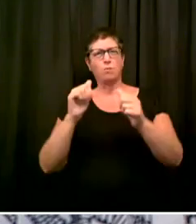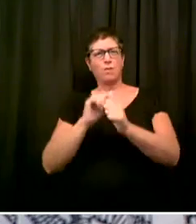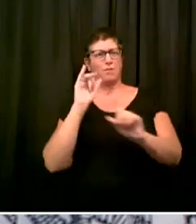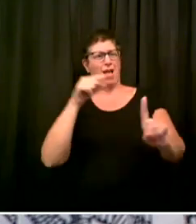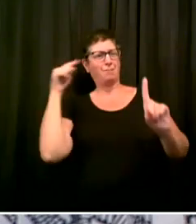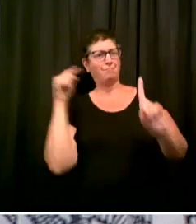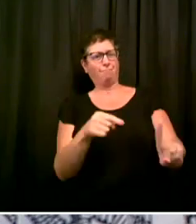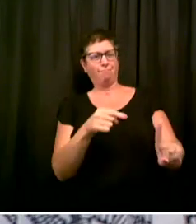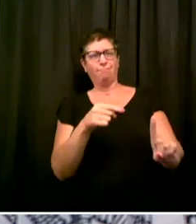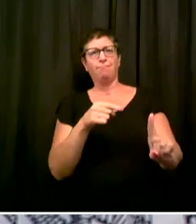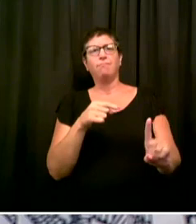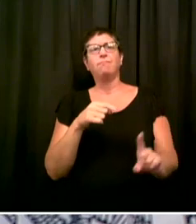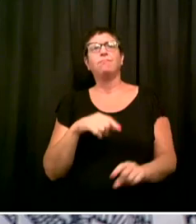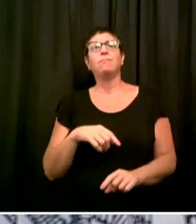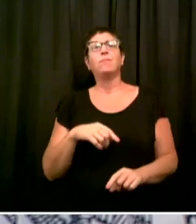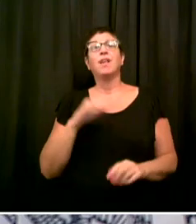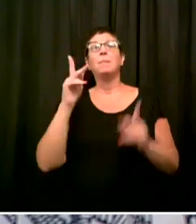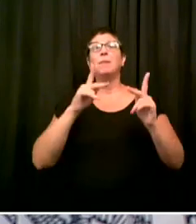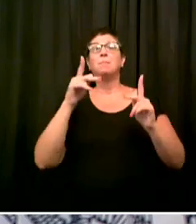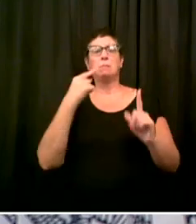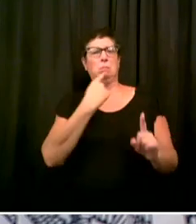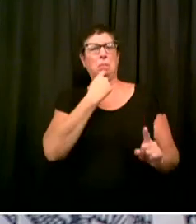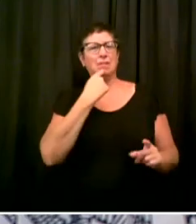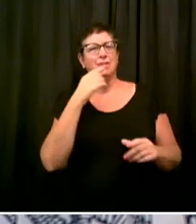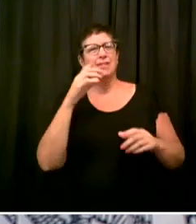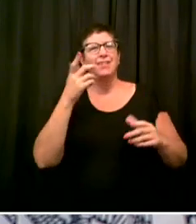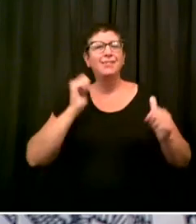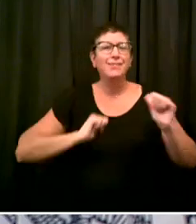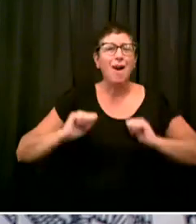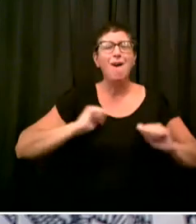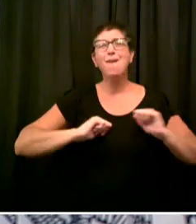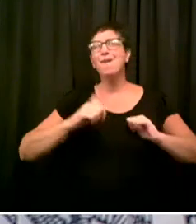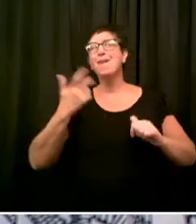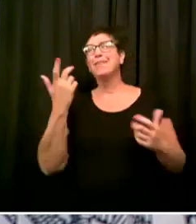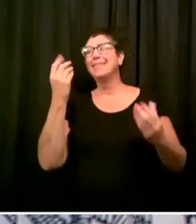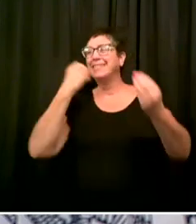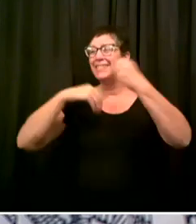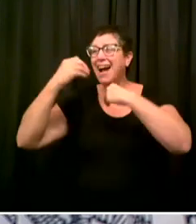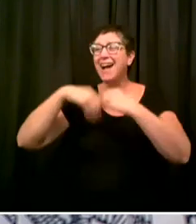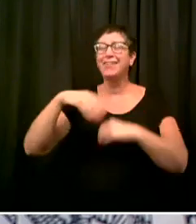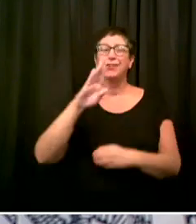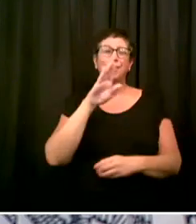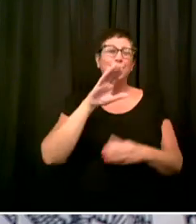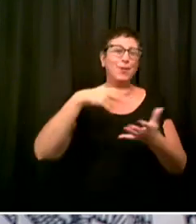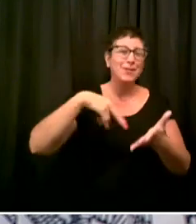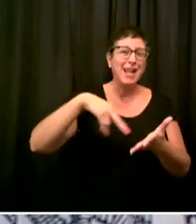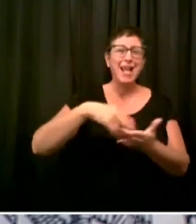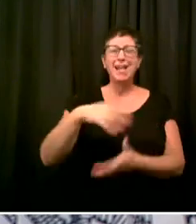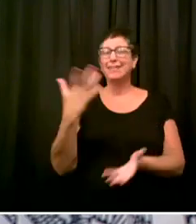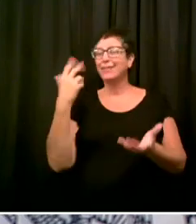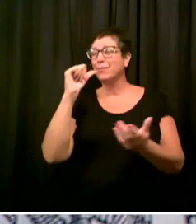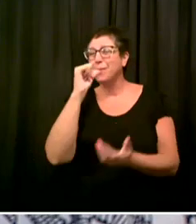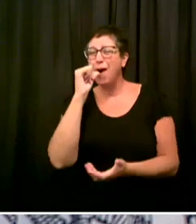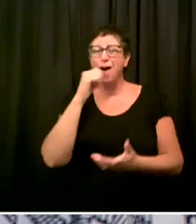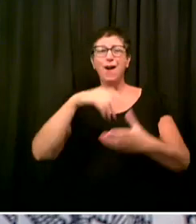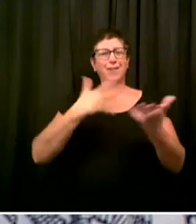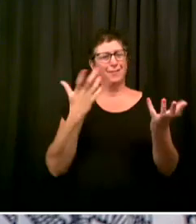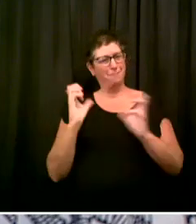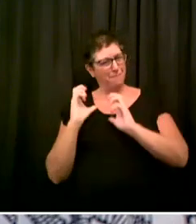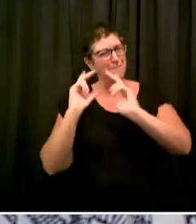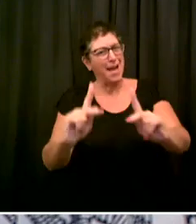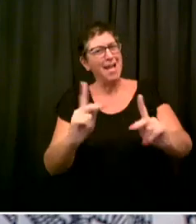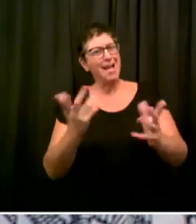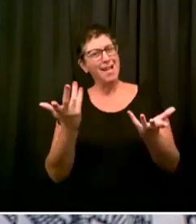they miss the indoor dining, those things will be back. They'll be back next year at some point. I think that